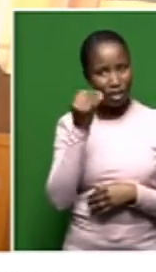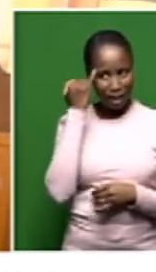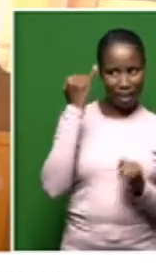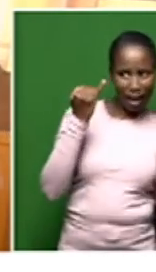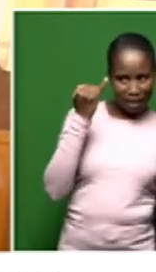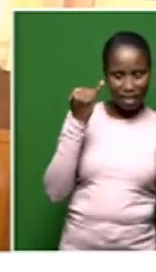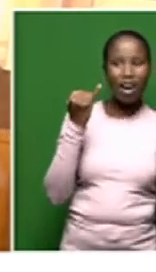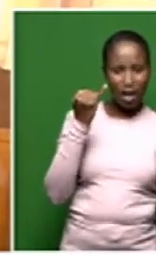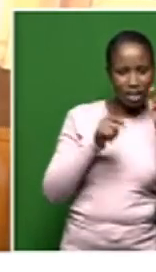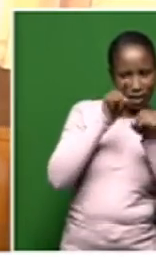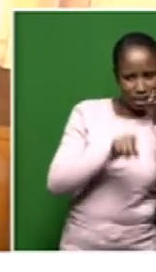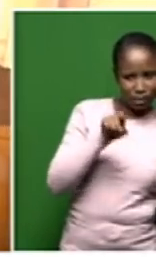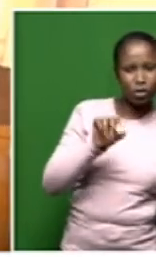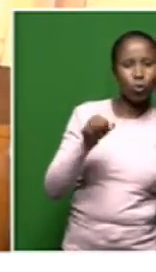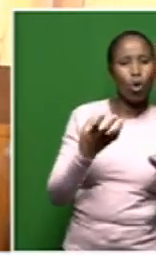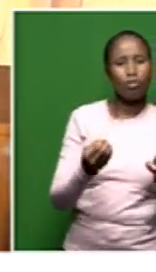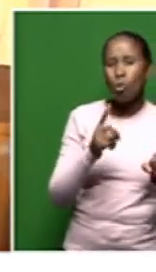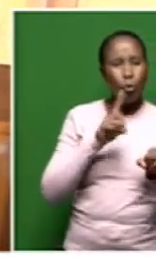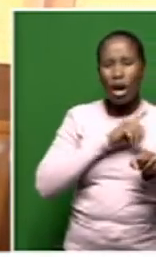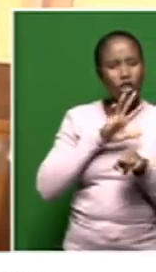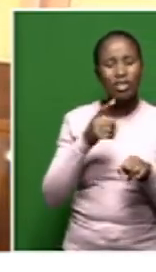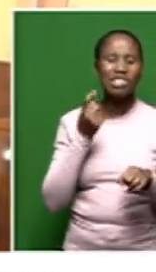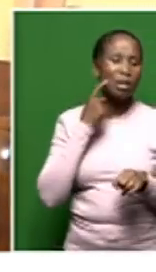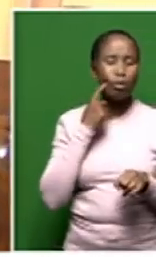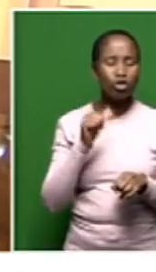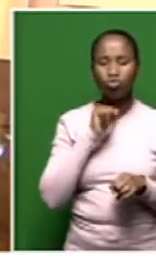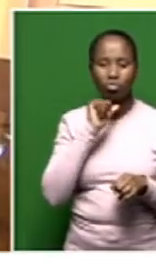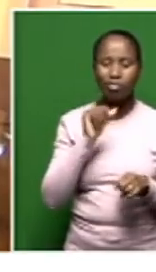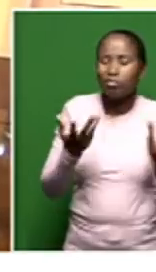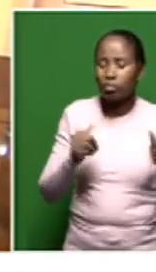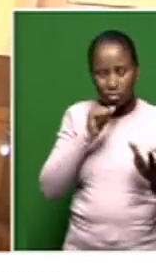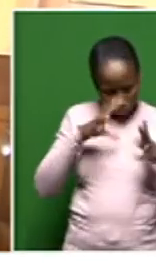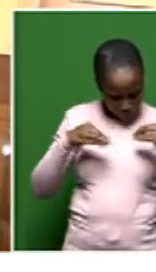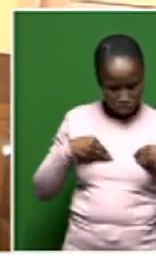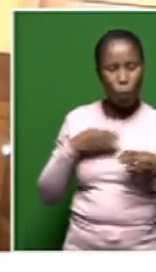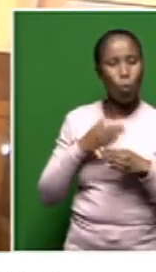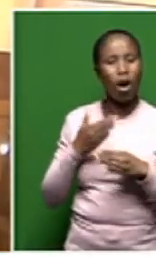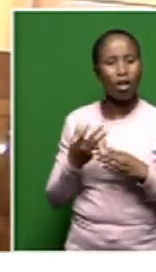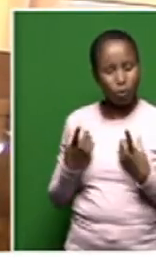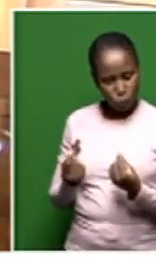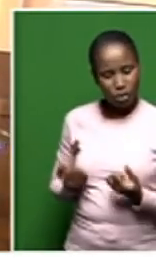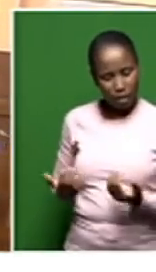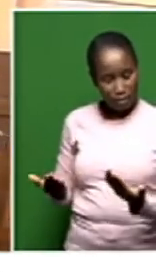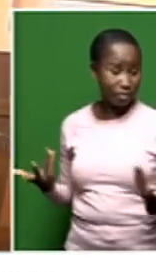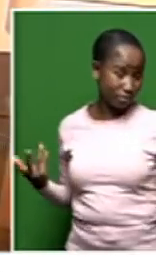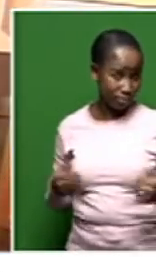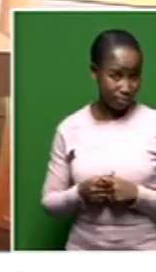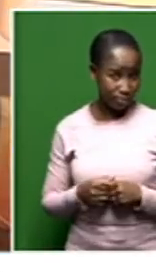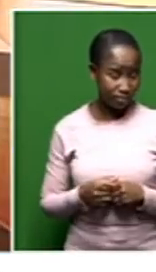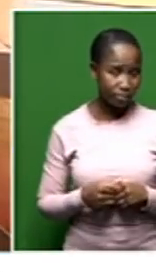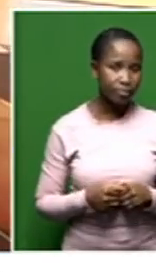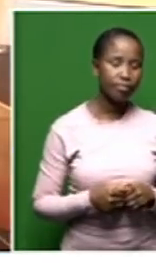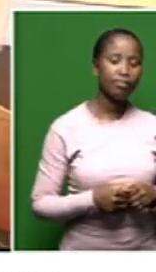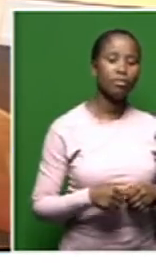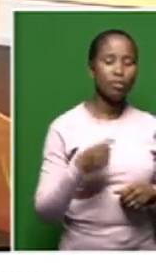be divergent views. So why can't it be as simple as knuckle down and deliver the services? I think, in the past, the thing is